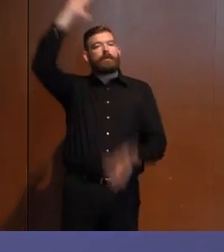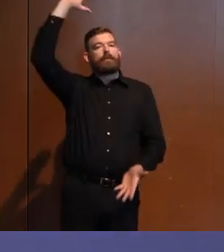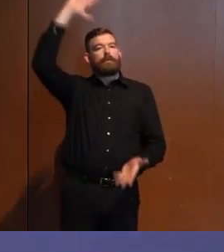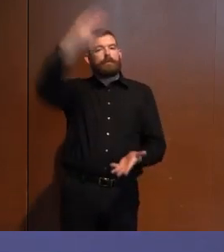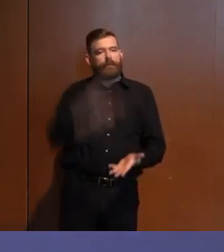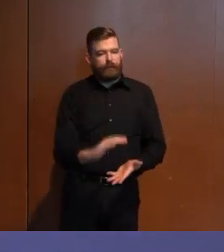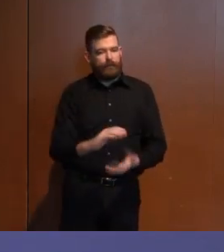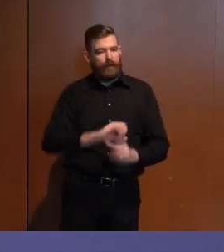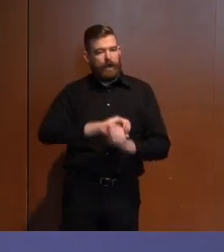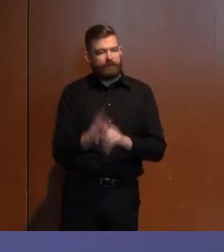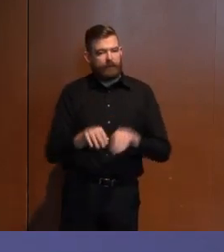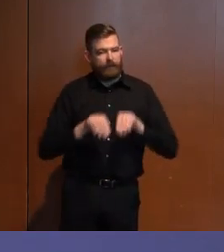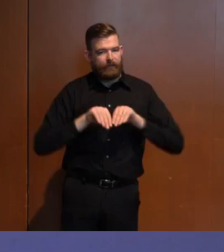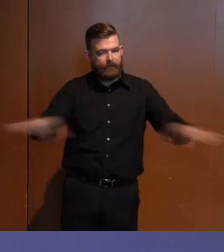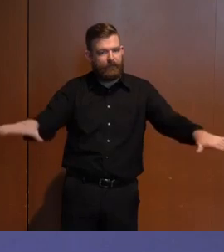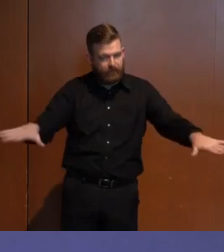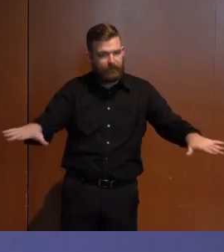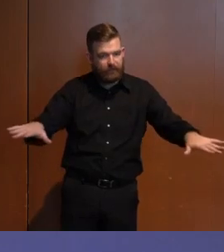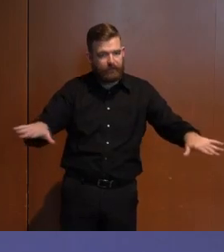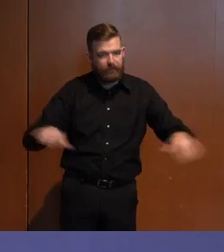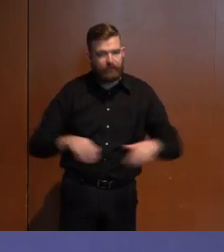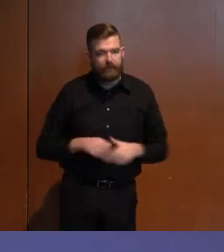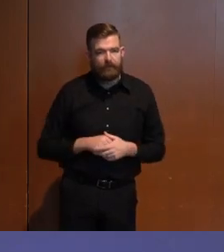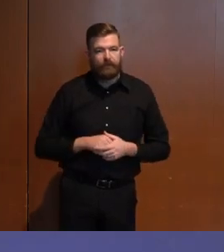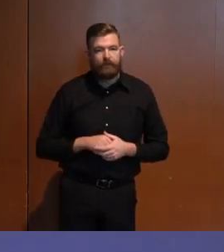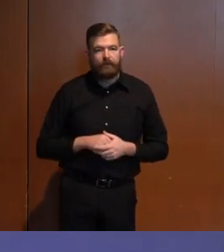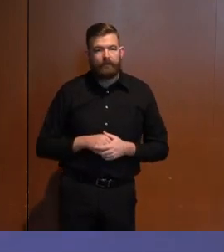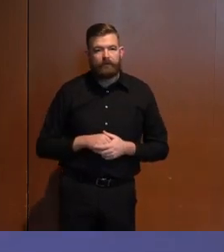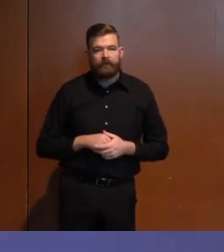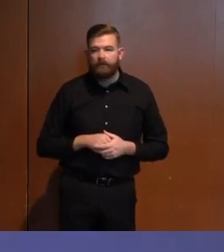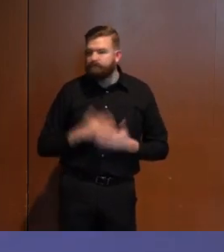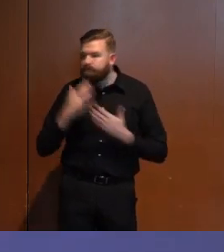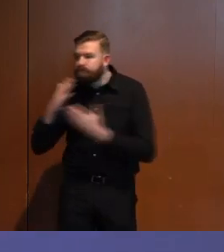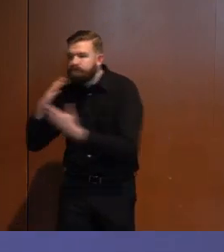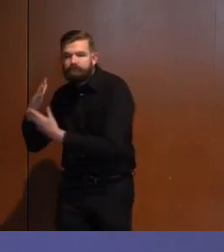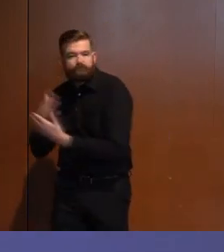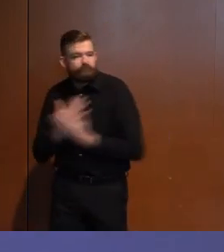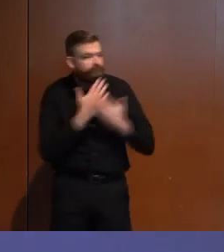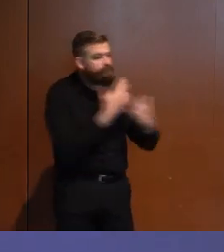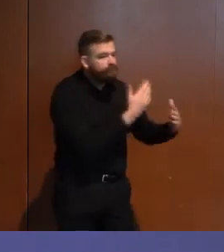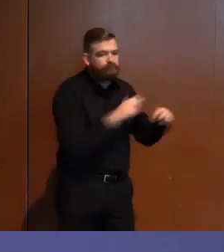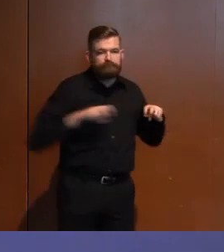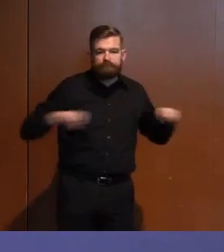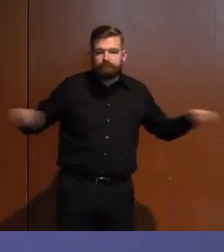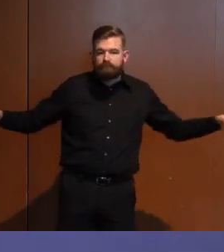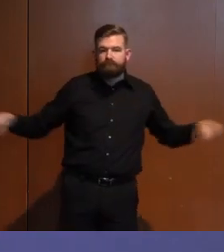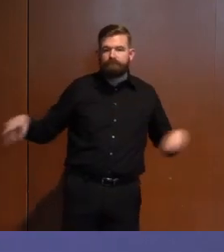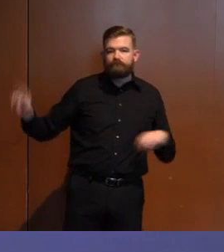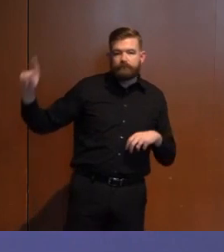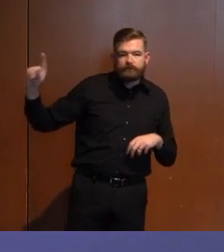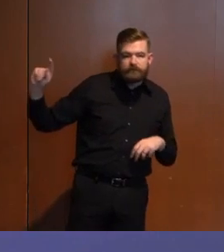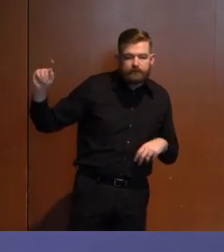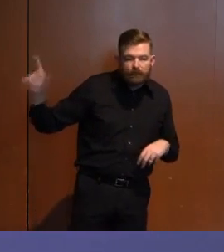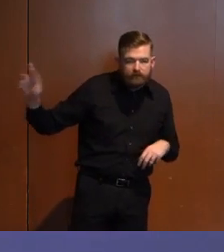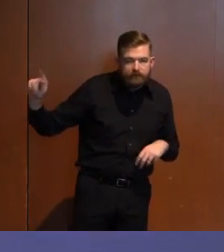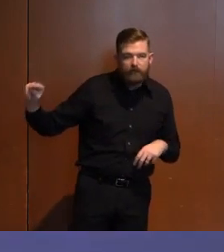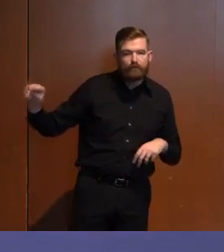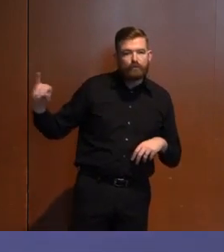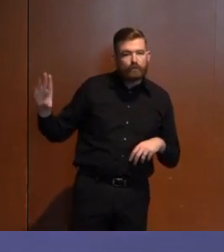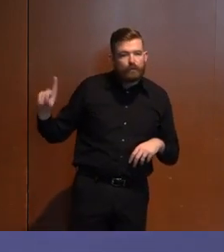Commissioner of Health, Judy Priscilli. Dr. Tan, thank you. I want to thank Colonel Callahan for your being